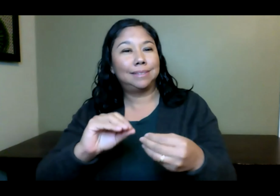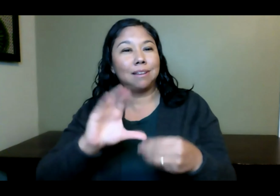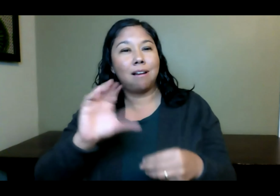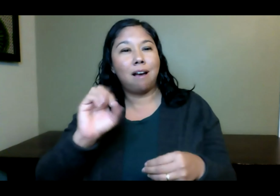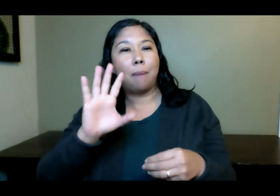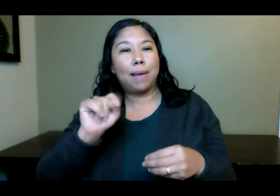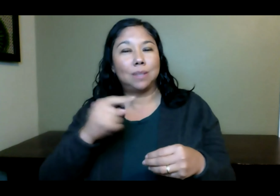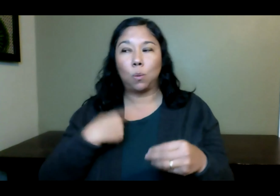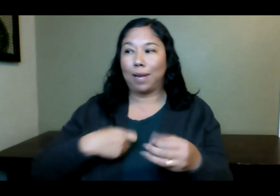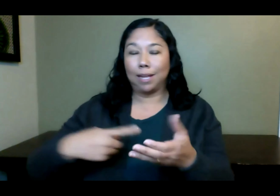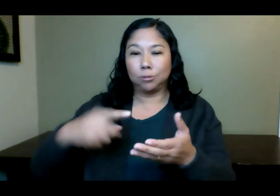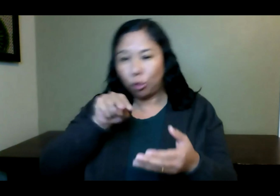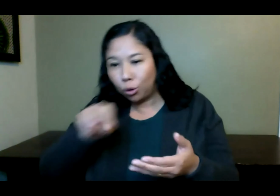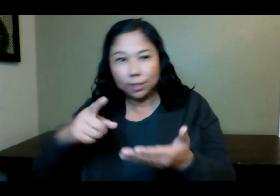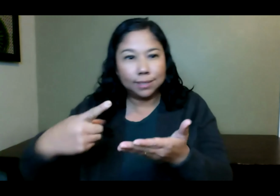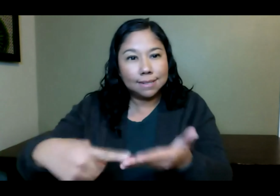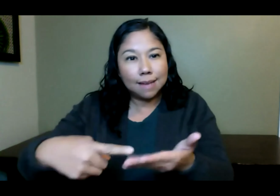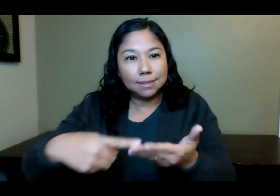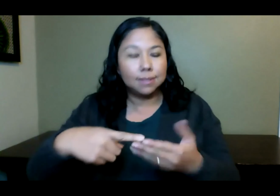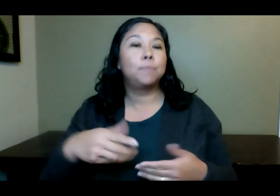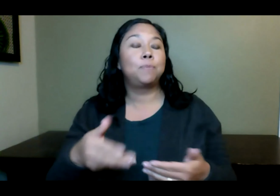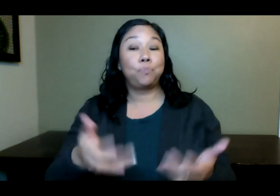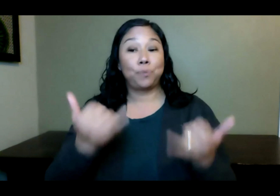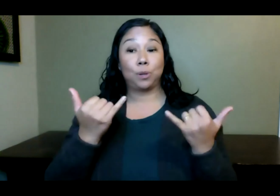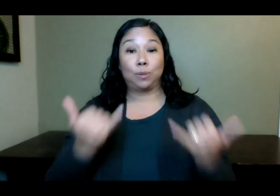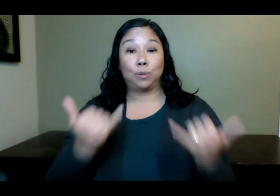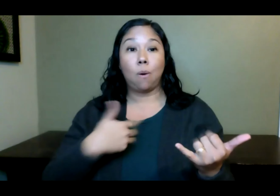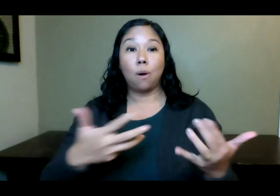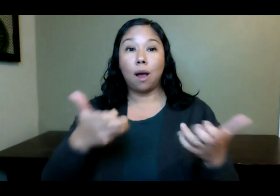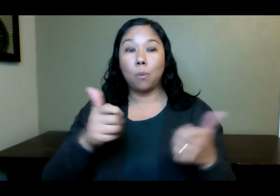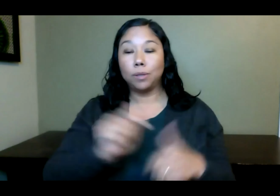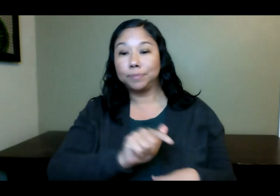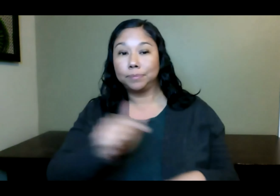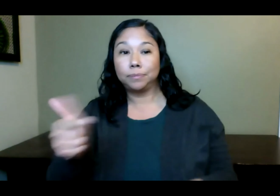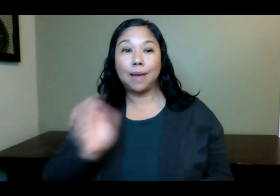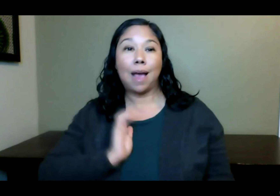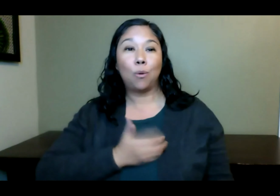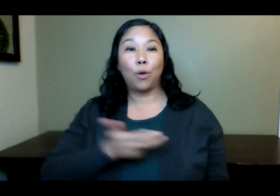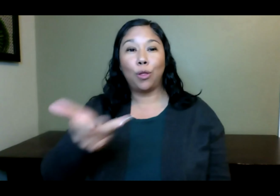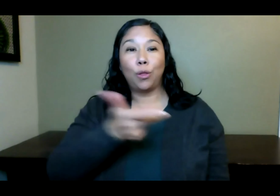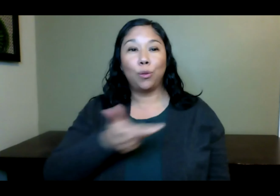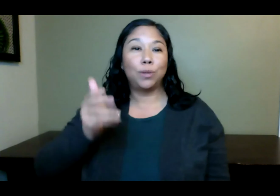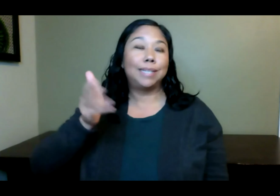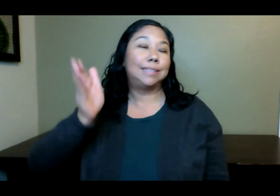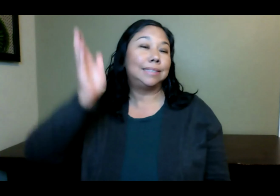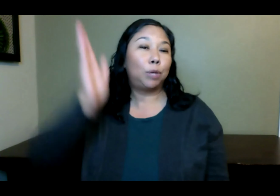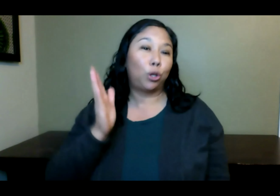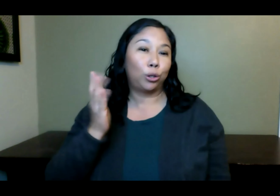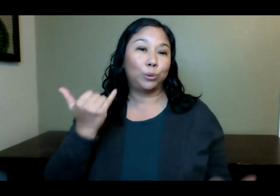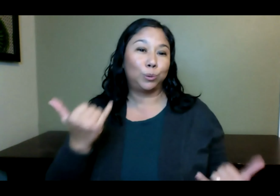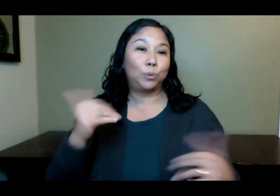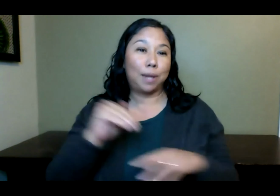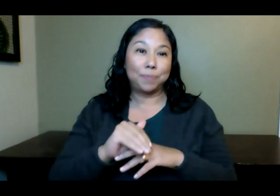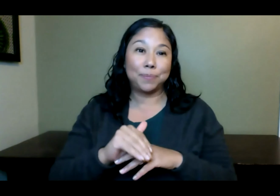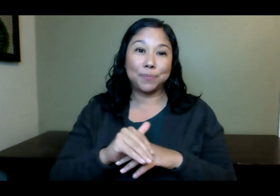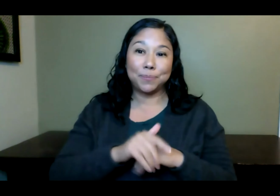them. So without further ado, I'd like to give the floor to our three wonderful guest speakers.